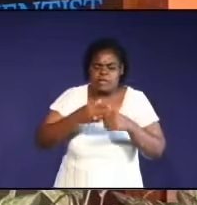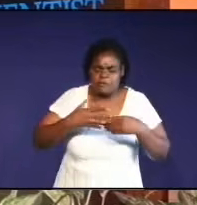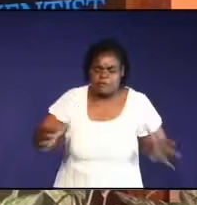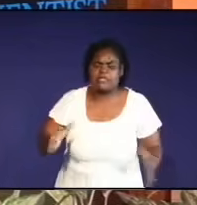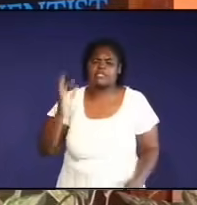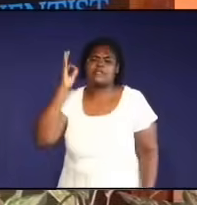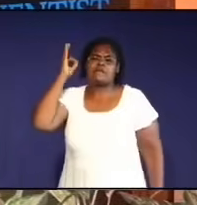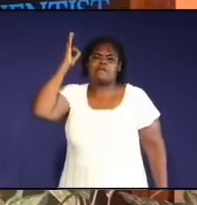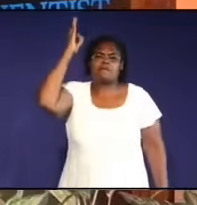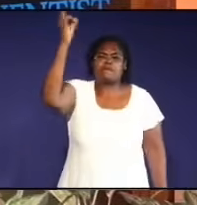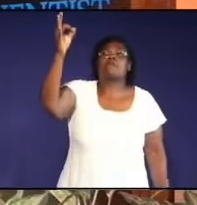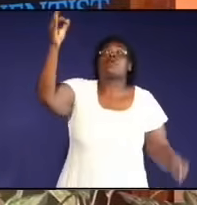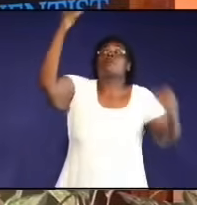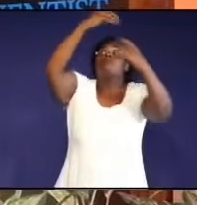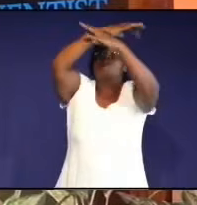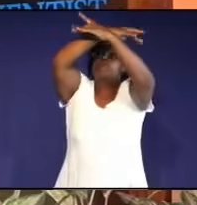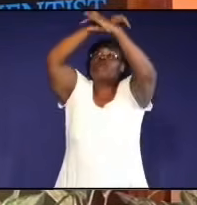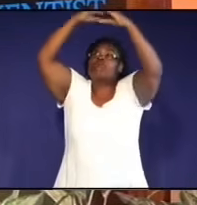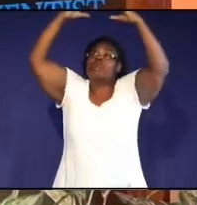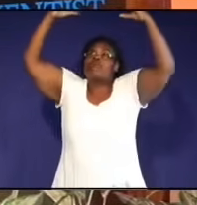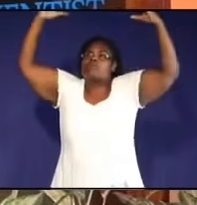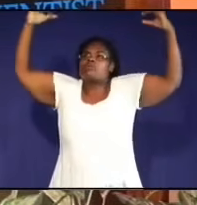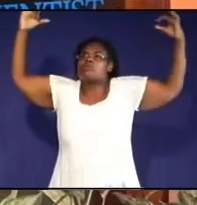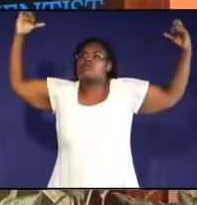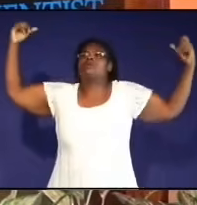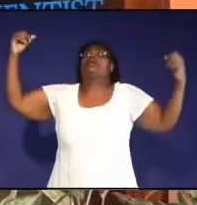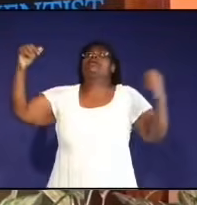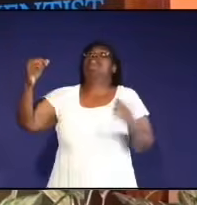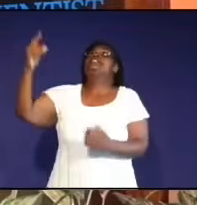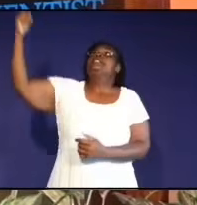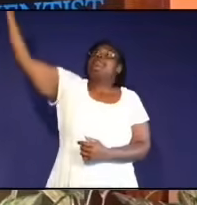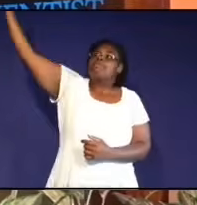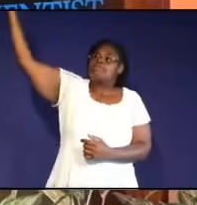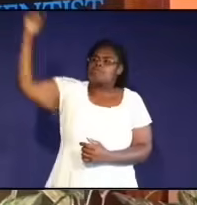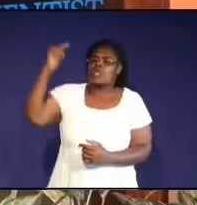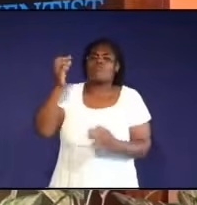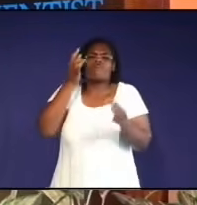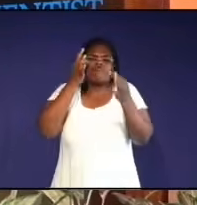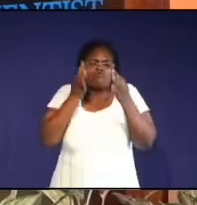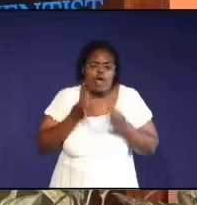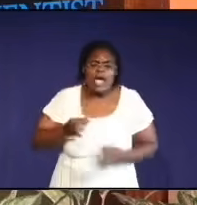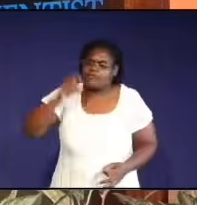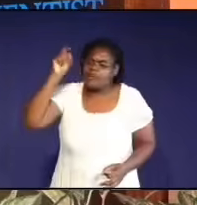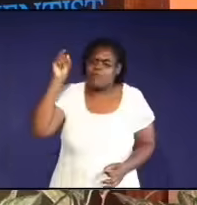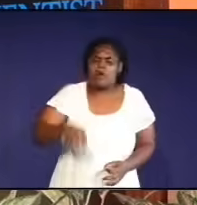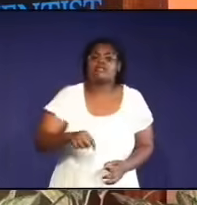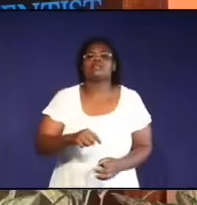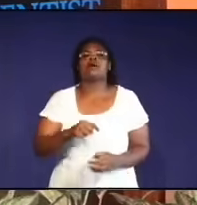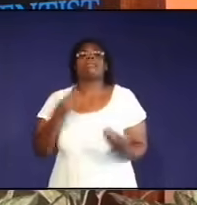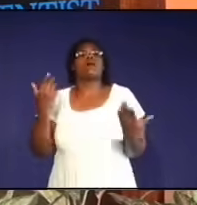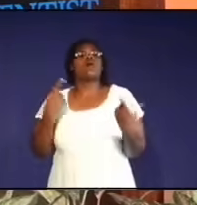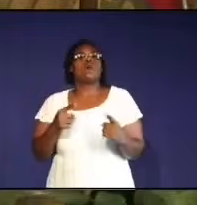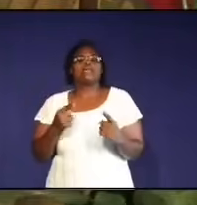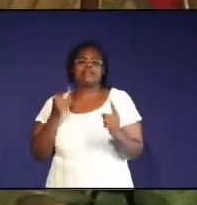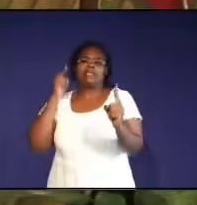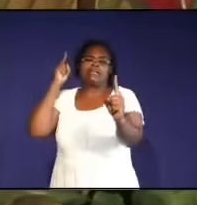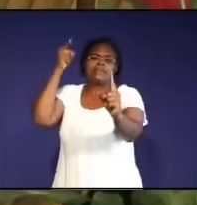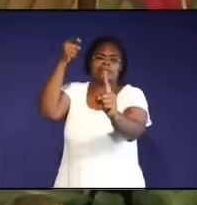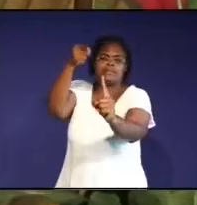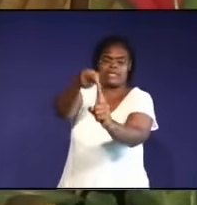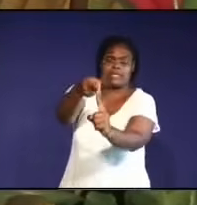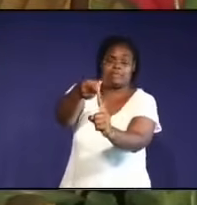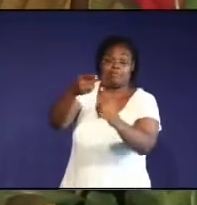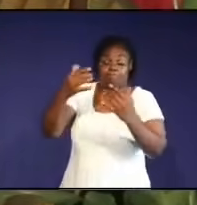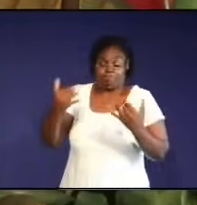and by when the skies shall roll asunder. Cry if you must, but it's only until. Can I talk it